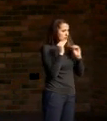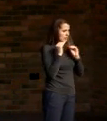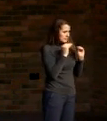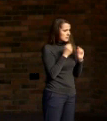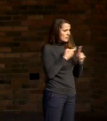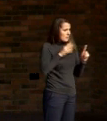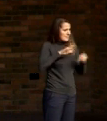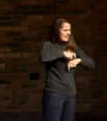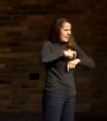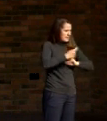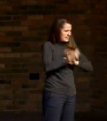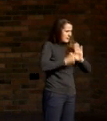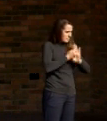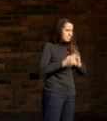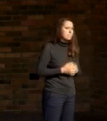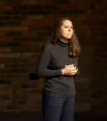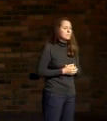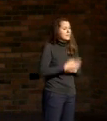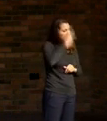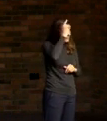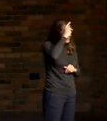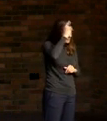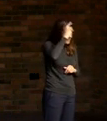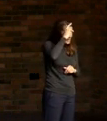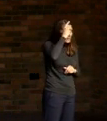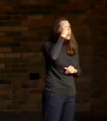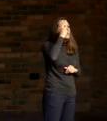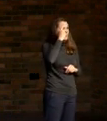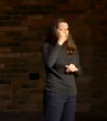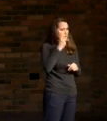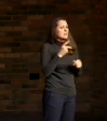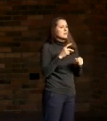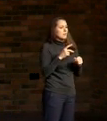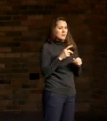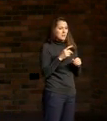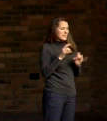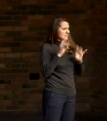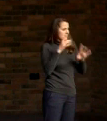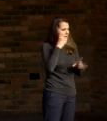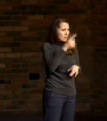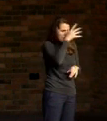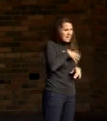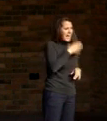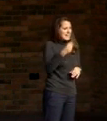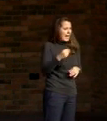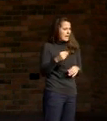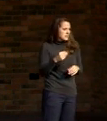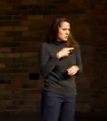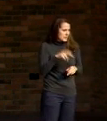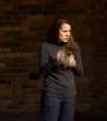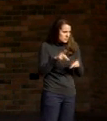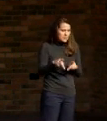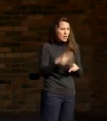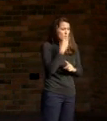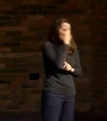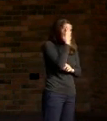his times. Philosophy, the logos of man and humanity, reason